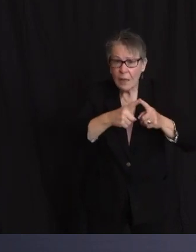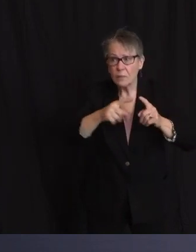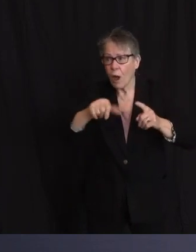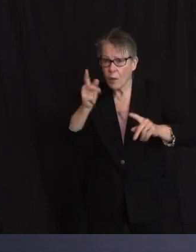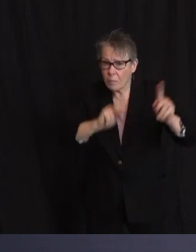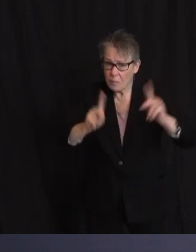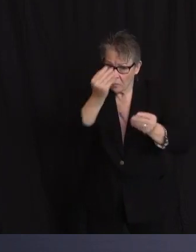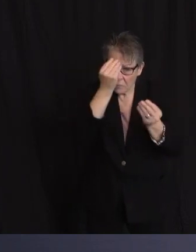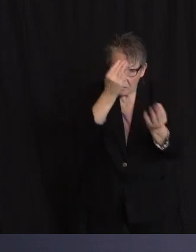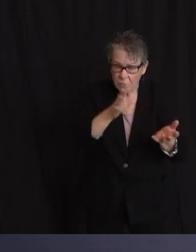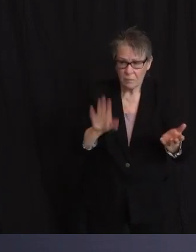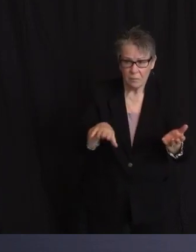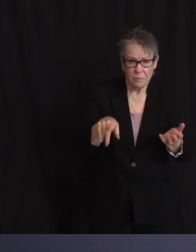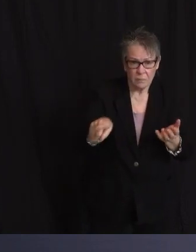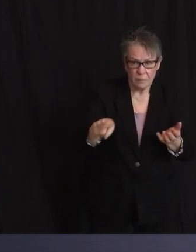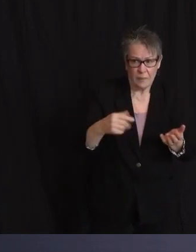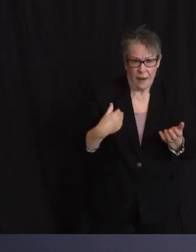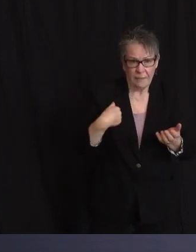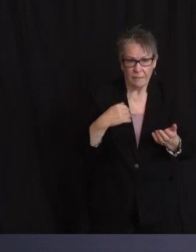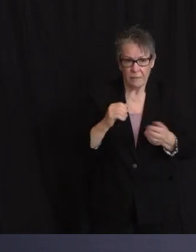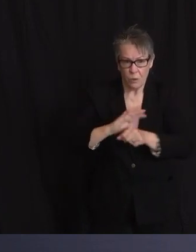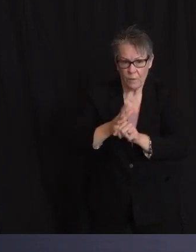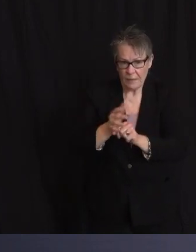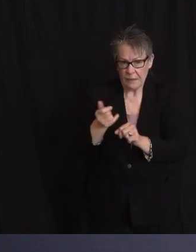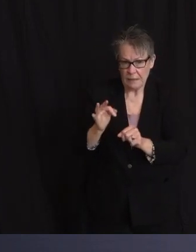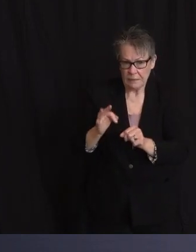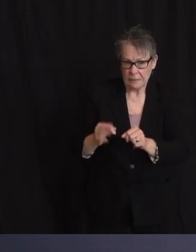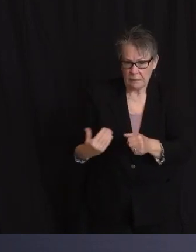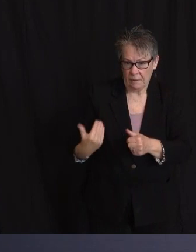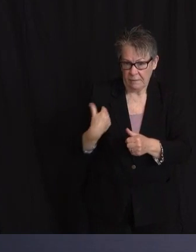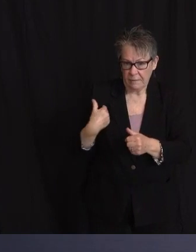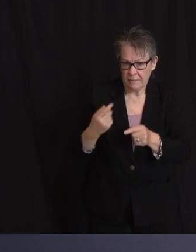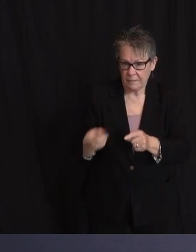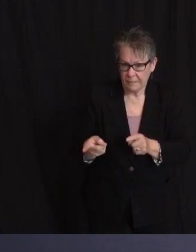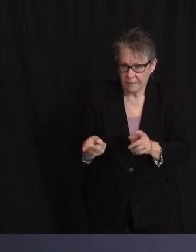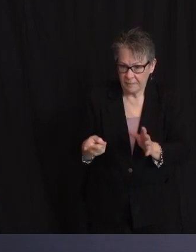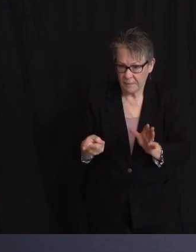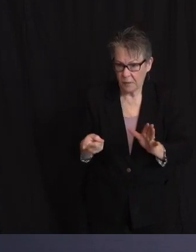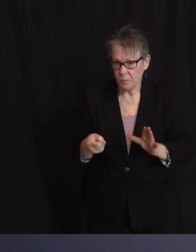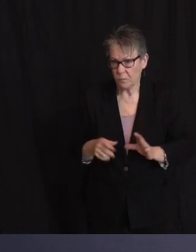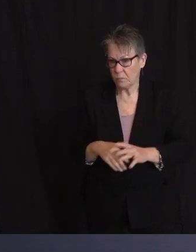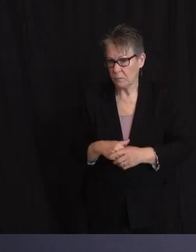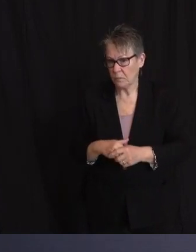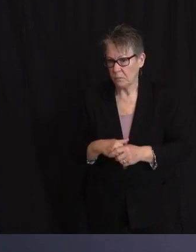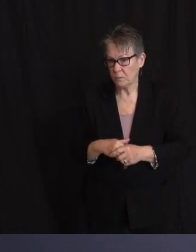March 6th, and we reinforced that same notice on April 6th.